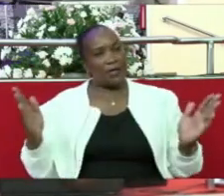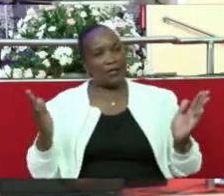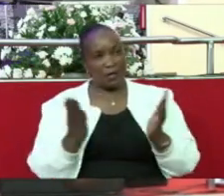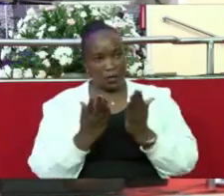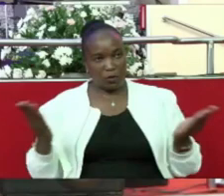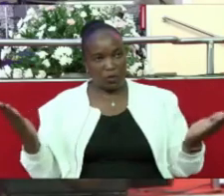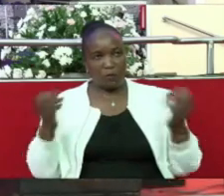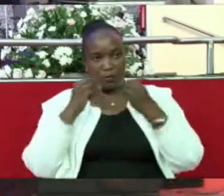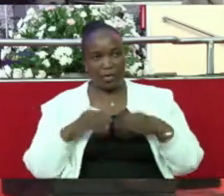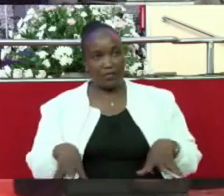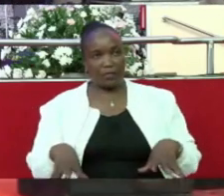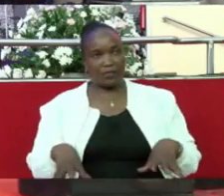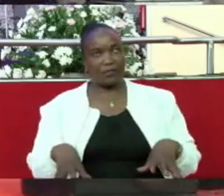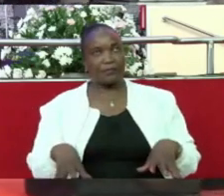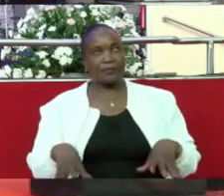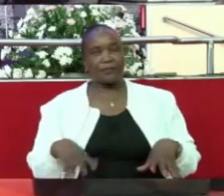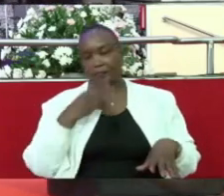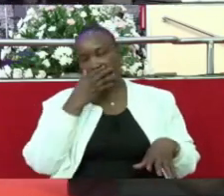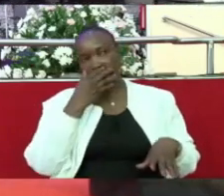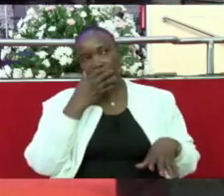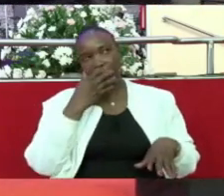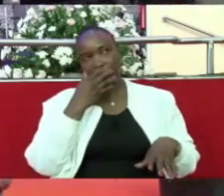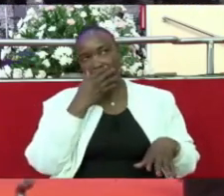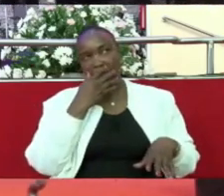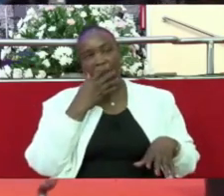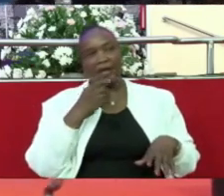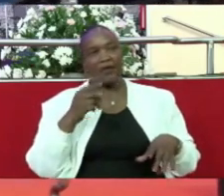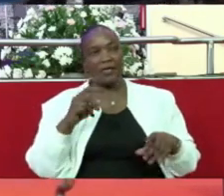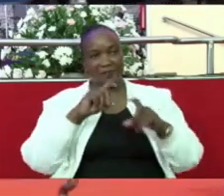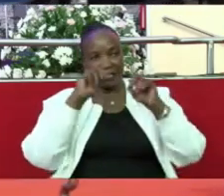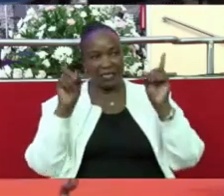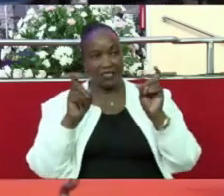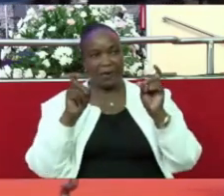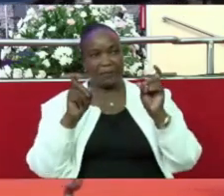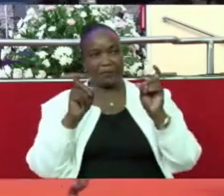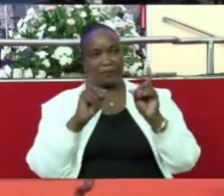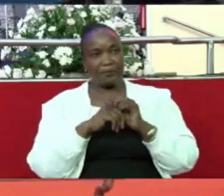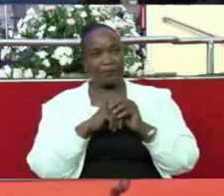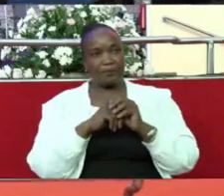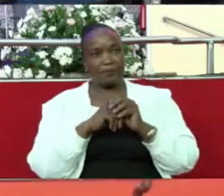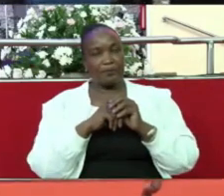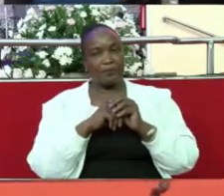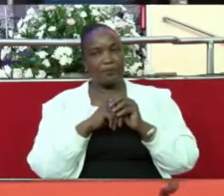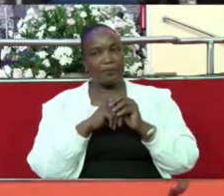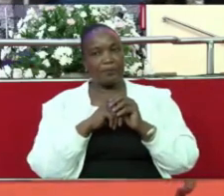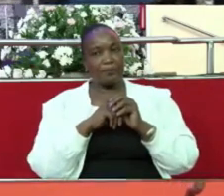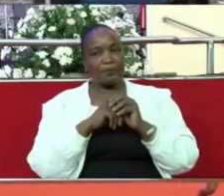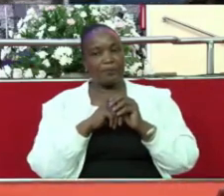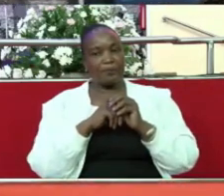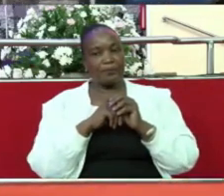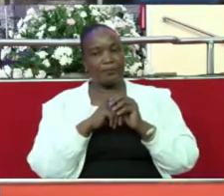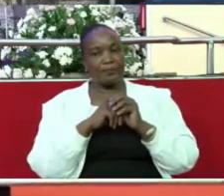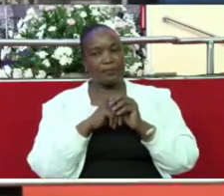He will always test us. And that's why He gives you a seed, but after that He requests